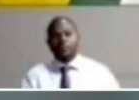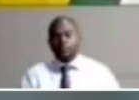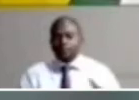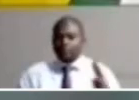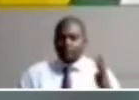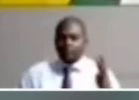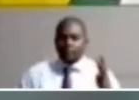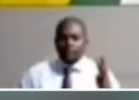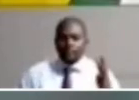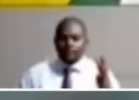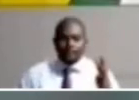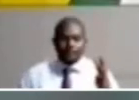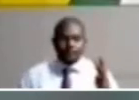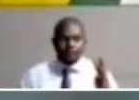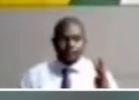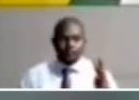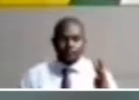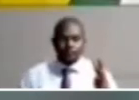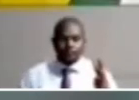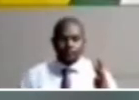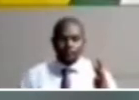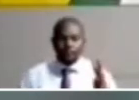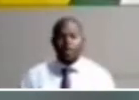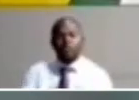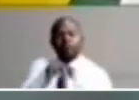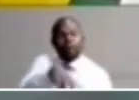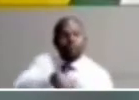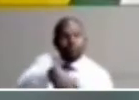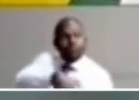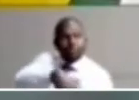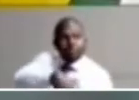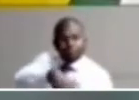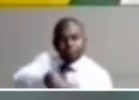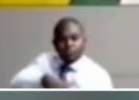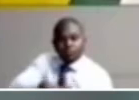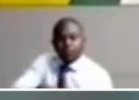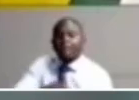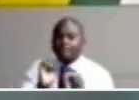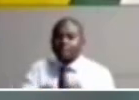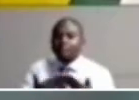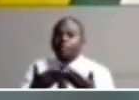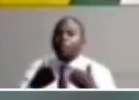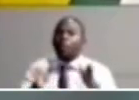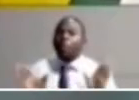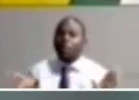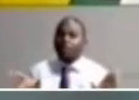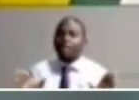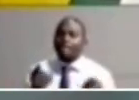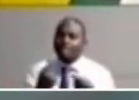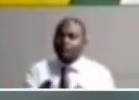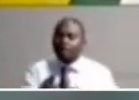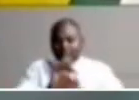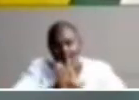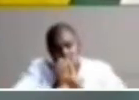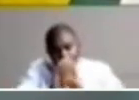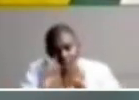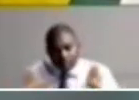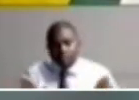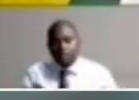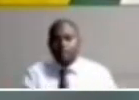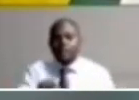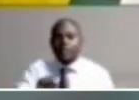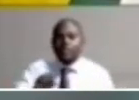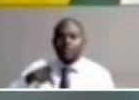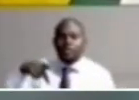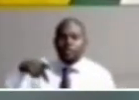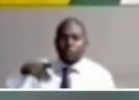Number four, the supermarkets should remain open, but with clear